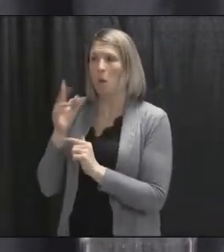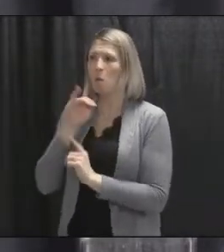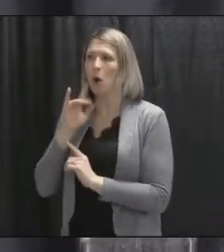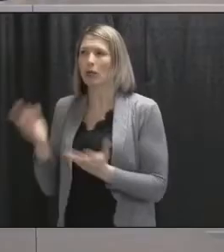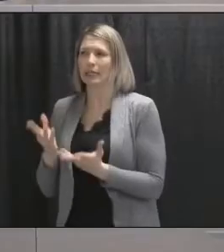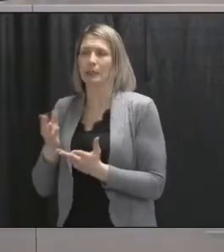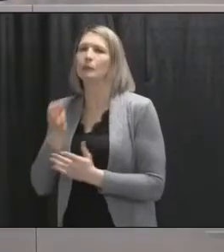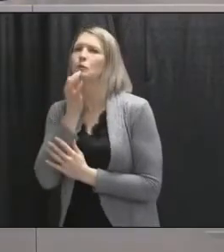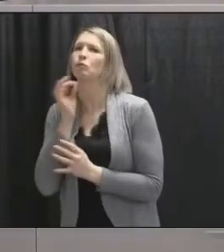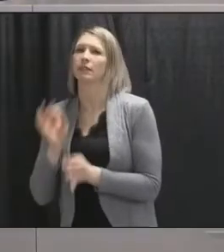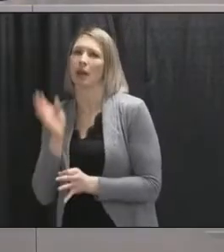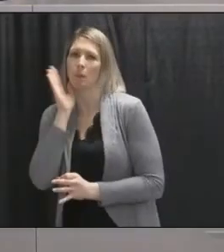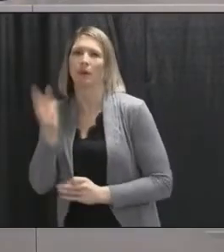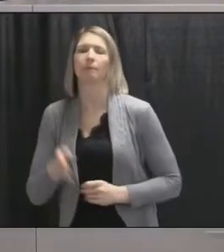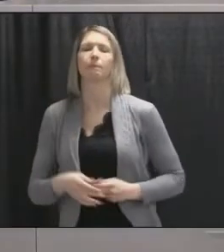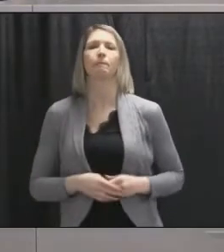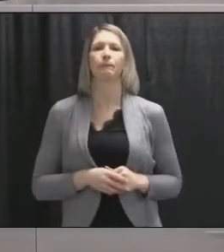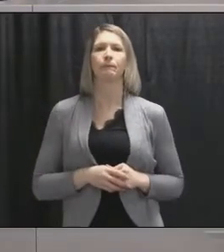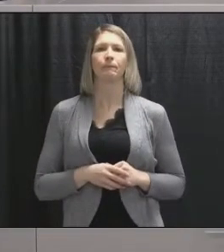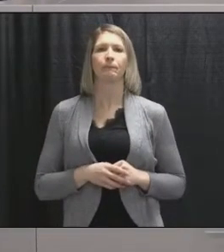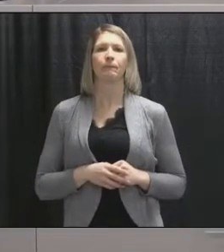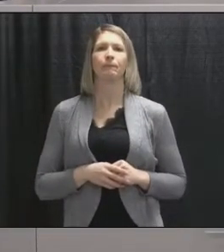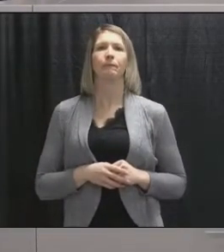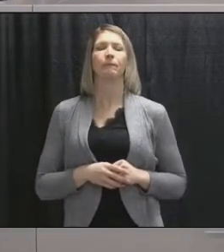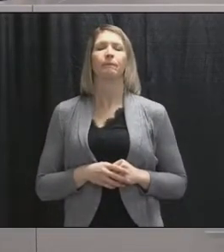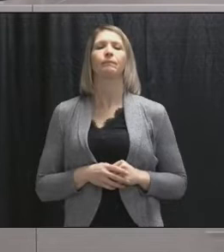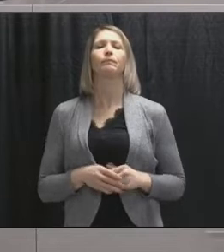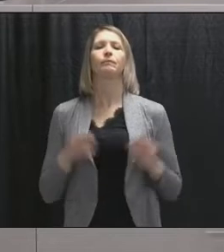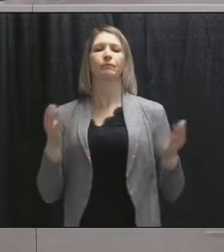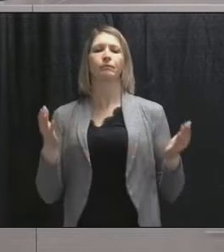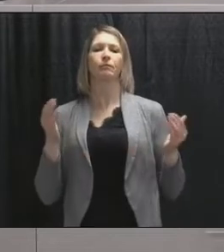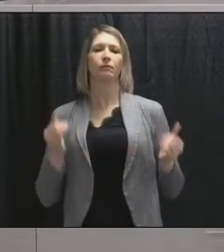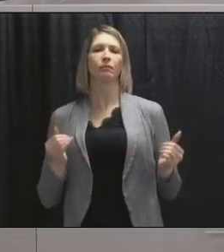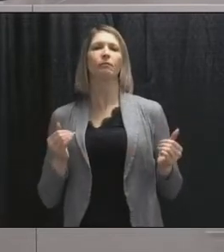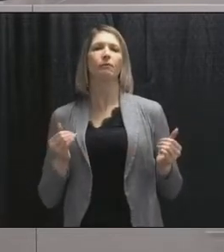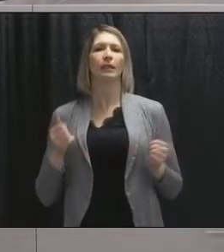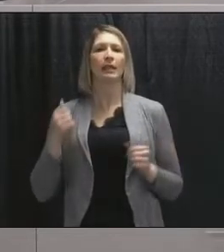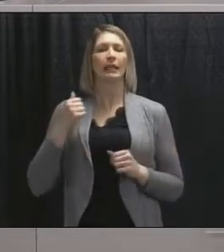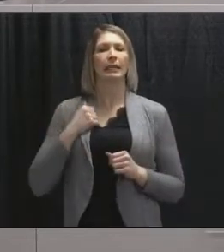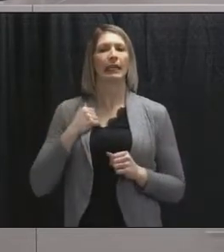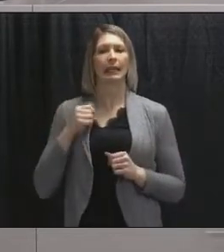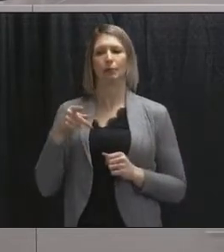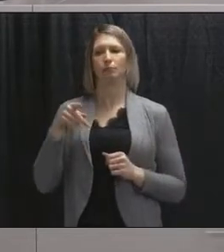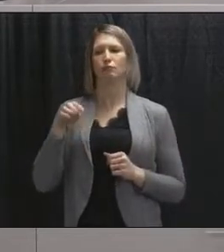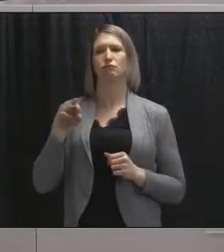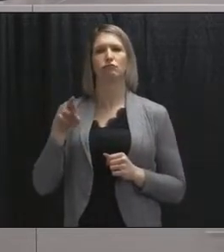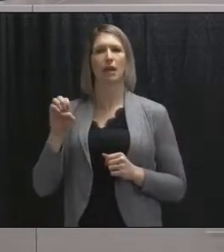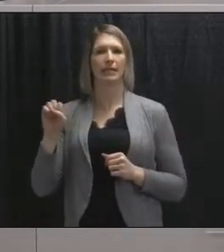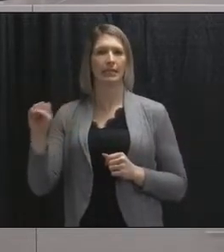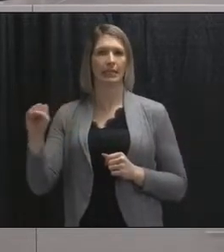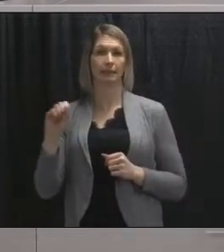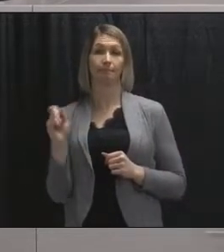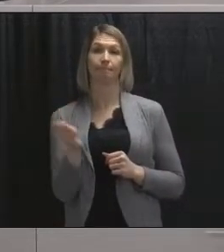Thank you. Our next questions are from Holly McKenzie Suter of the Canadian Press. Please go ahead.